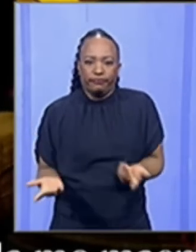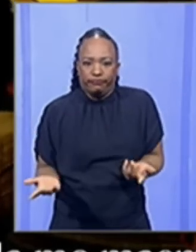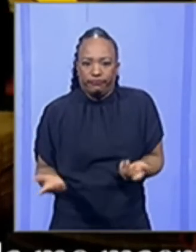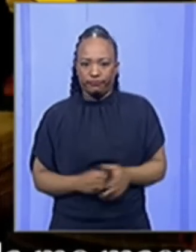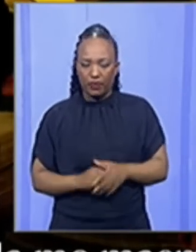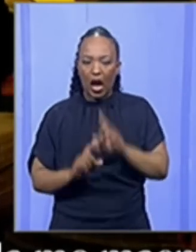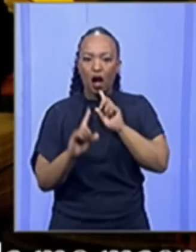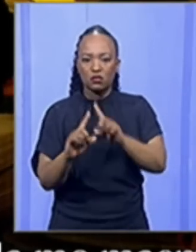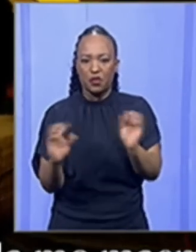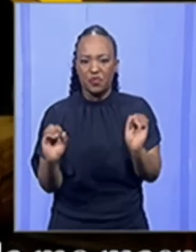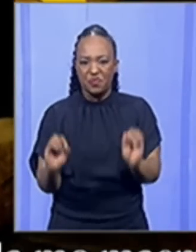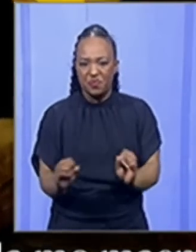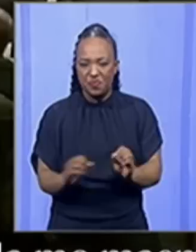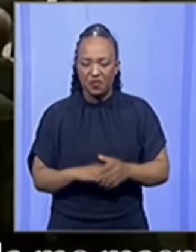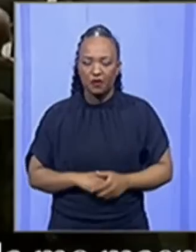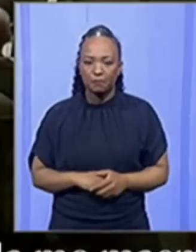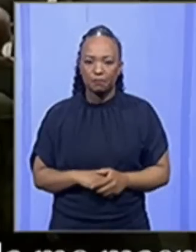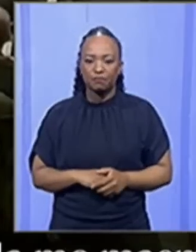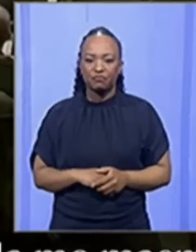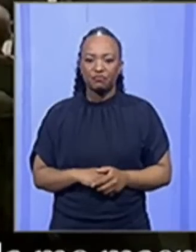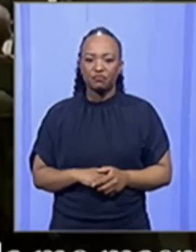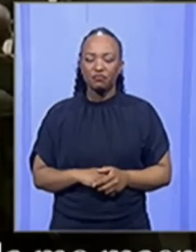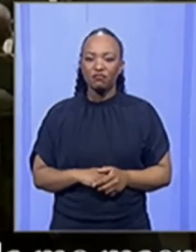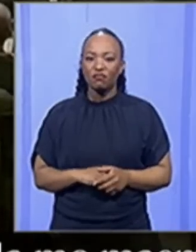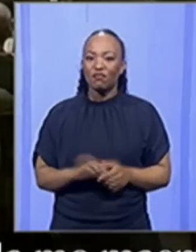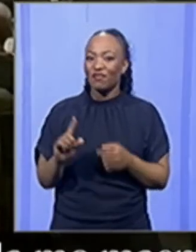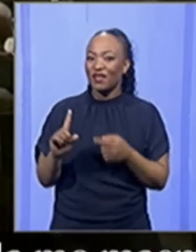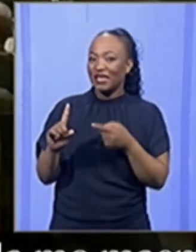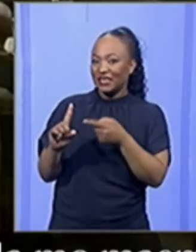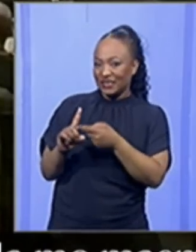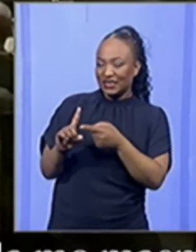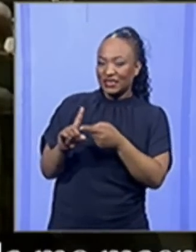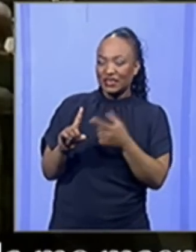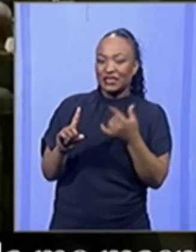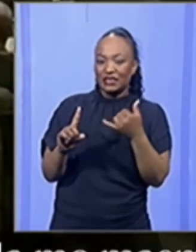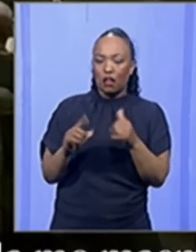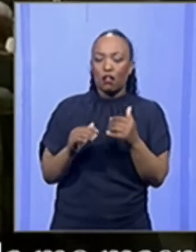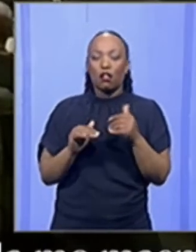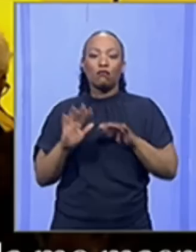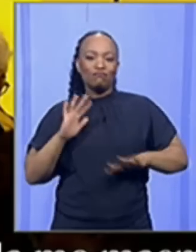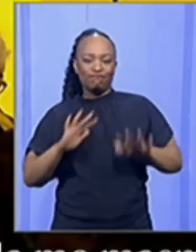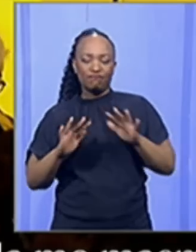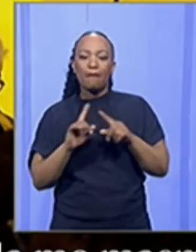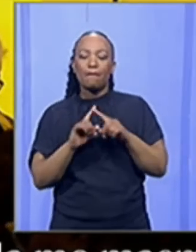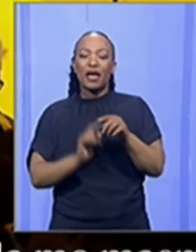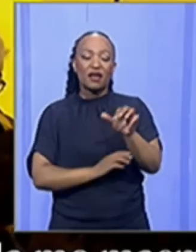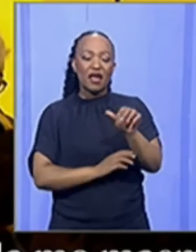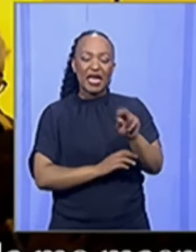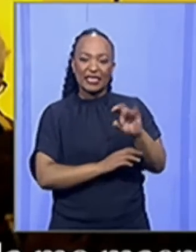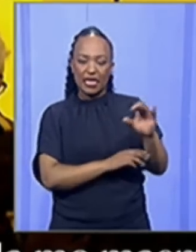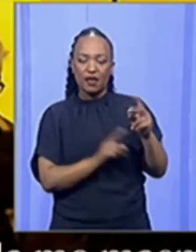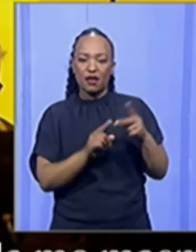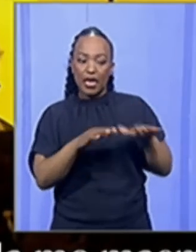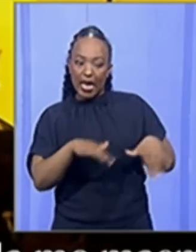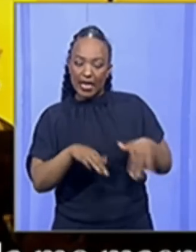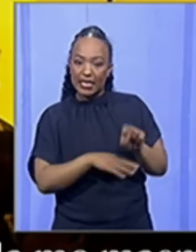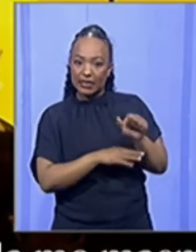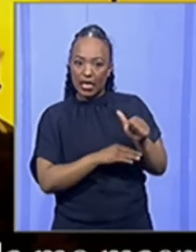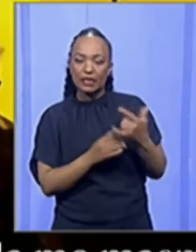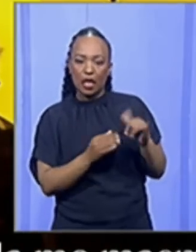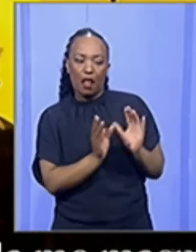mororo isa go ya ga Gwamanda e lebega e le letobo. Ditherisano gare ga ANC le Action SA di tsweletse